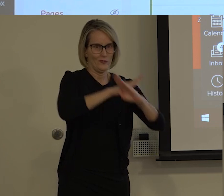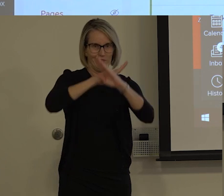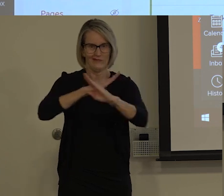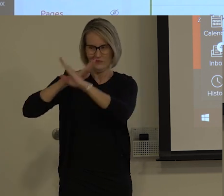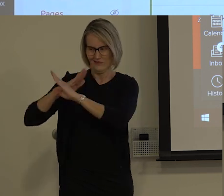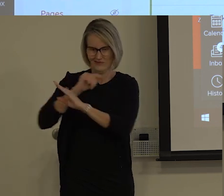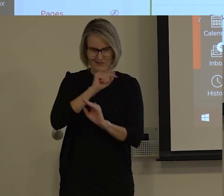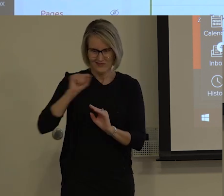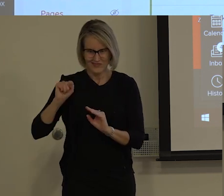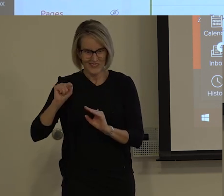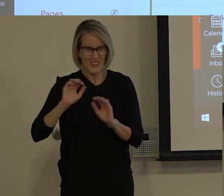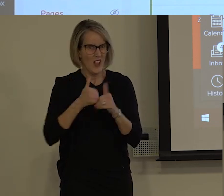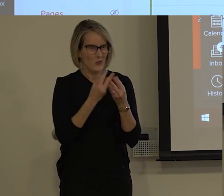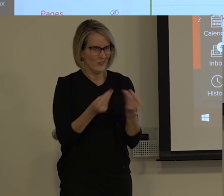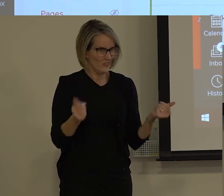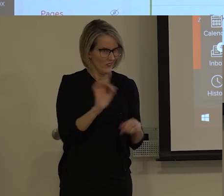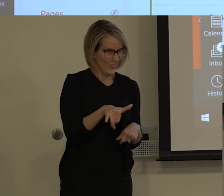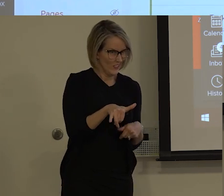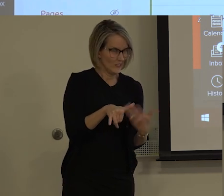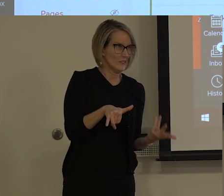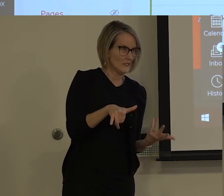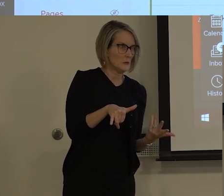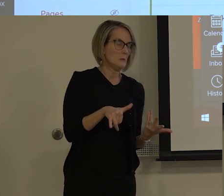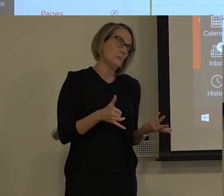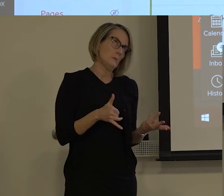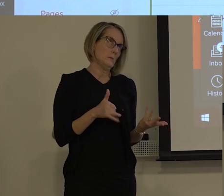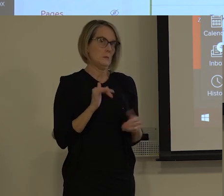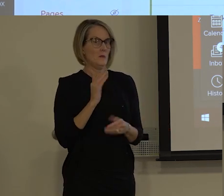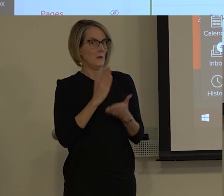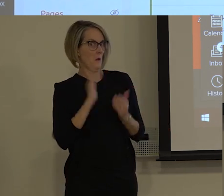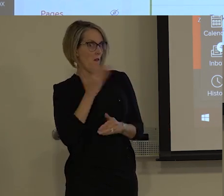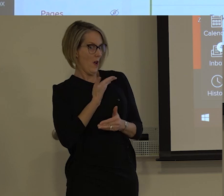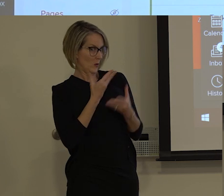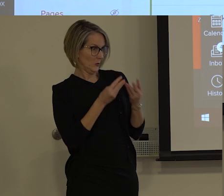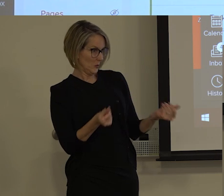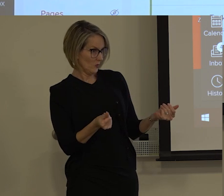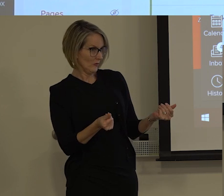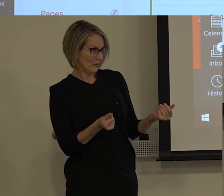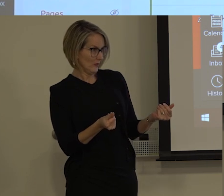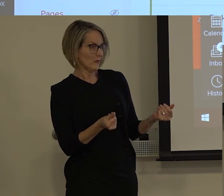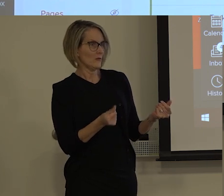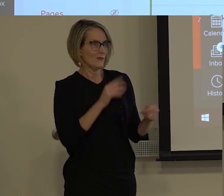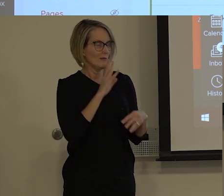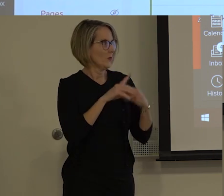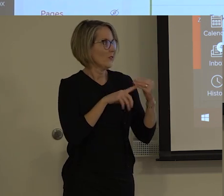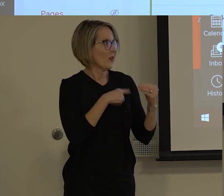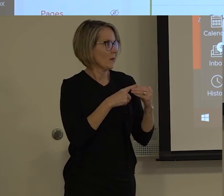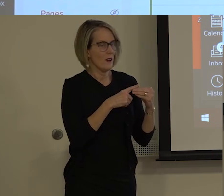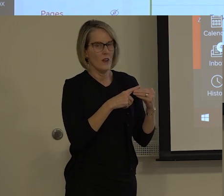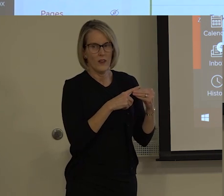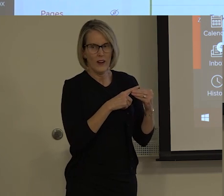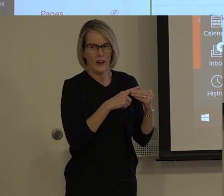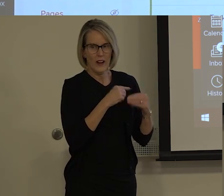talk about some of our solutions to the problem of providing ample, meaningful input, I'm going to turn the reins over to Jessica